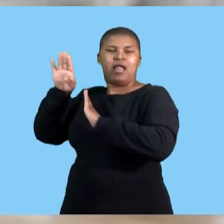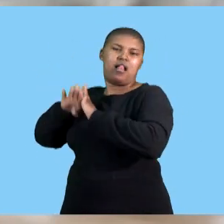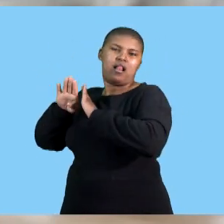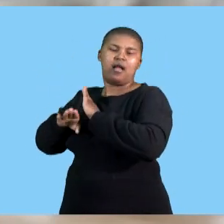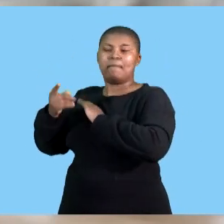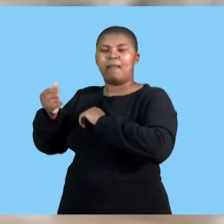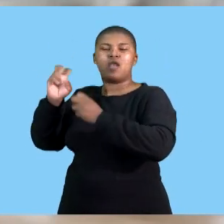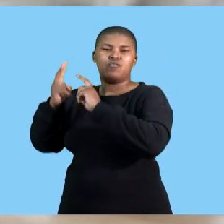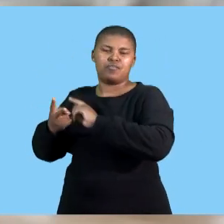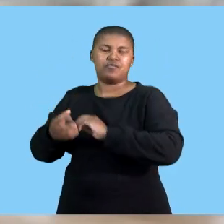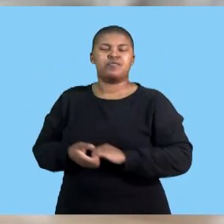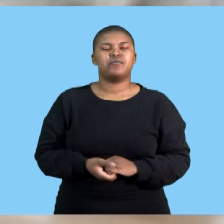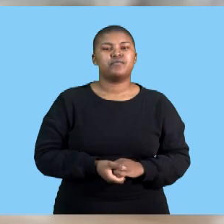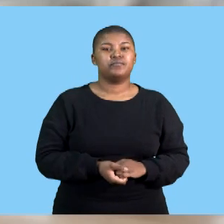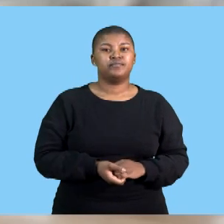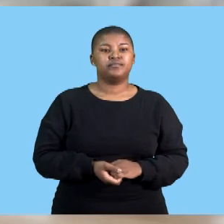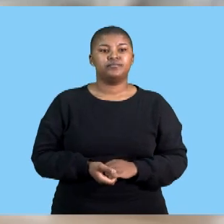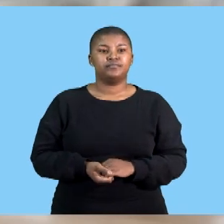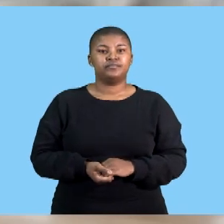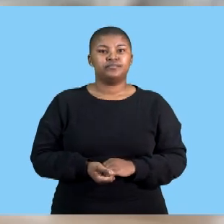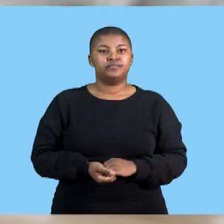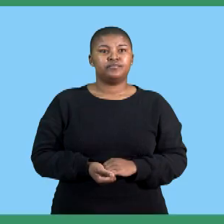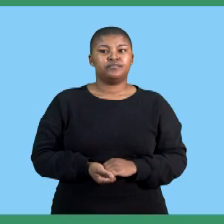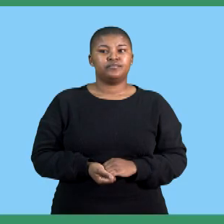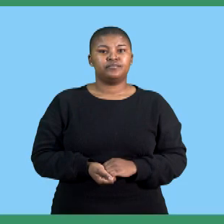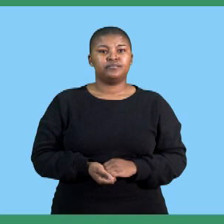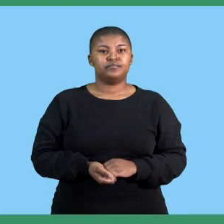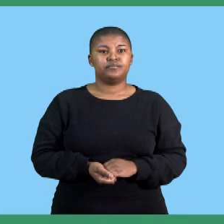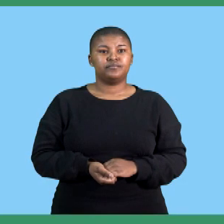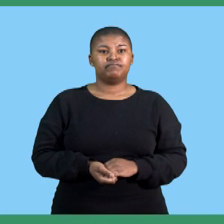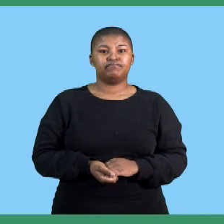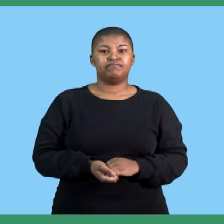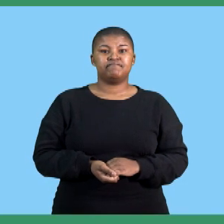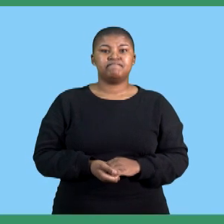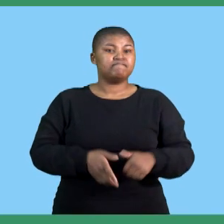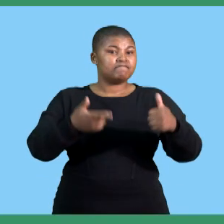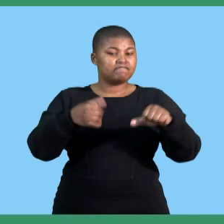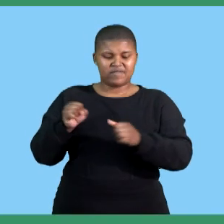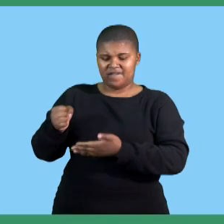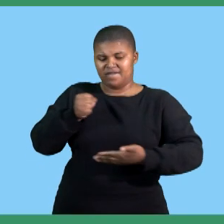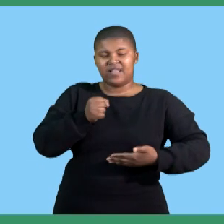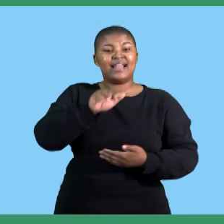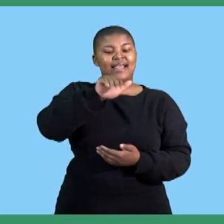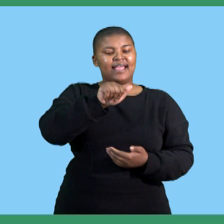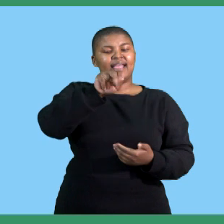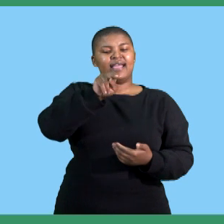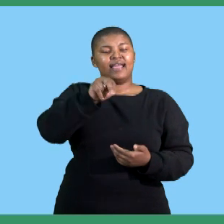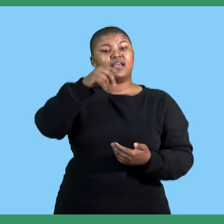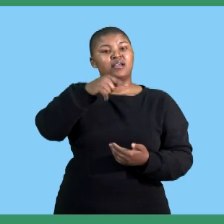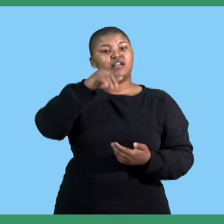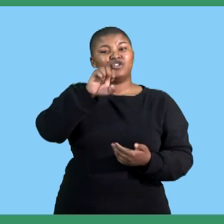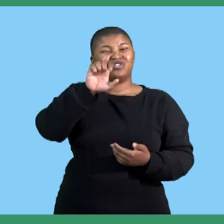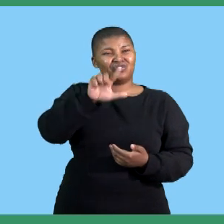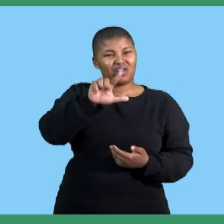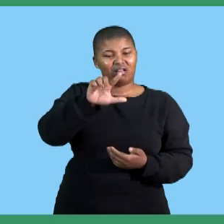particular equipments or assets. Another source of funding that we have is angel funding. Sometimes a wealthy